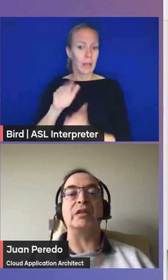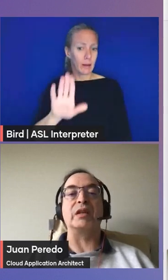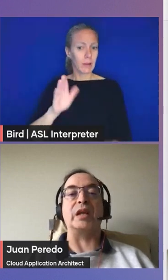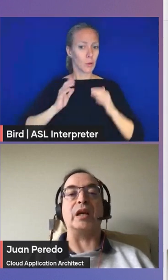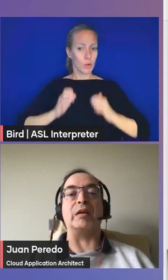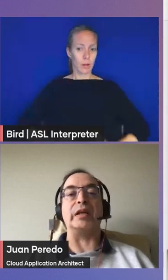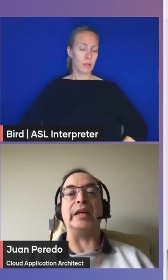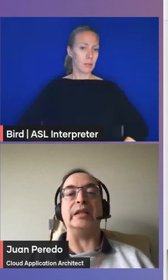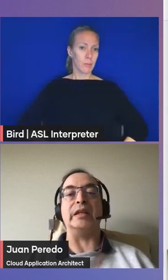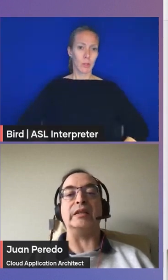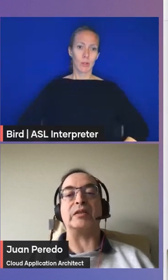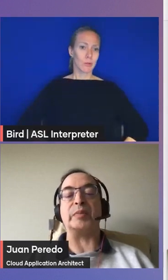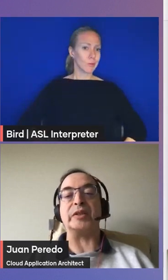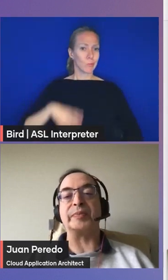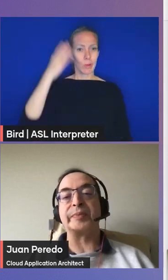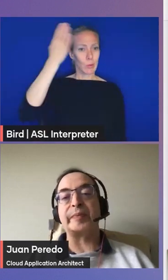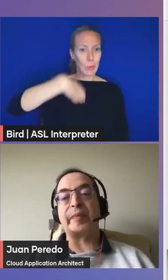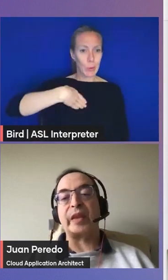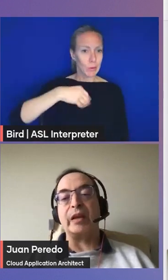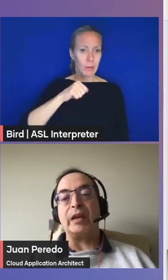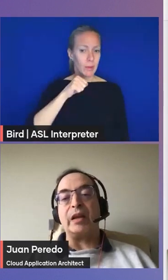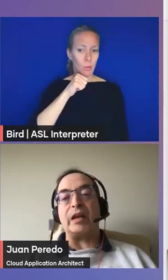see any stoppage.